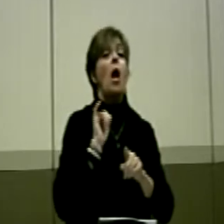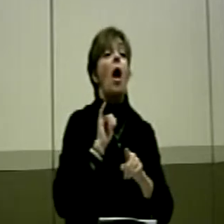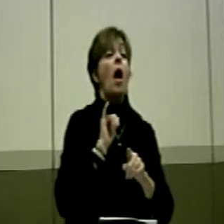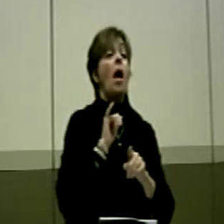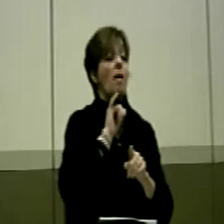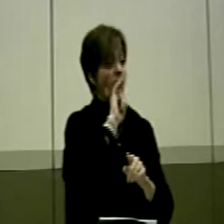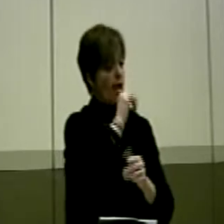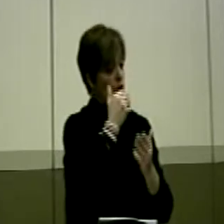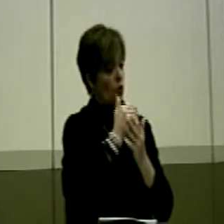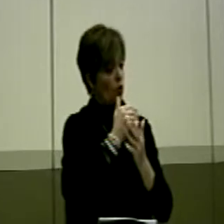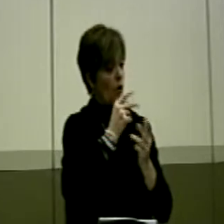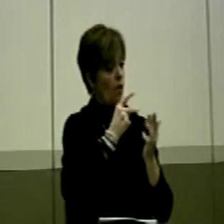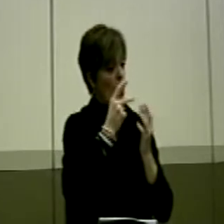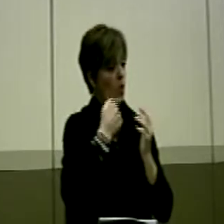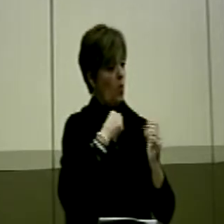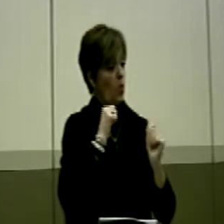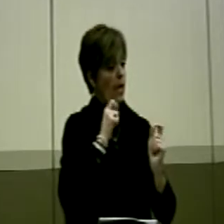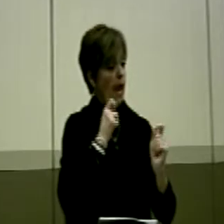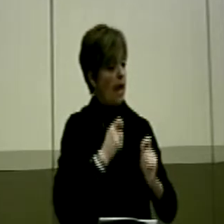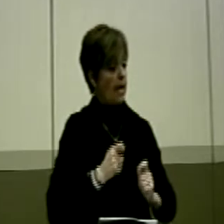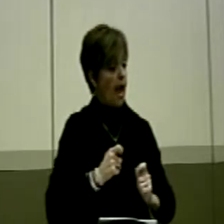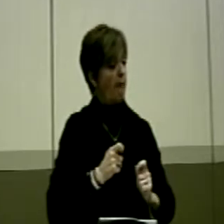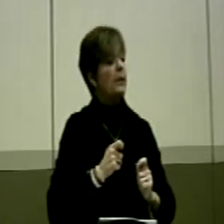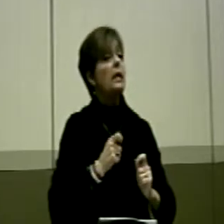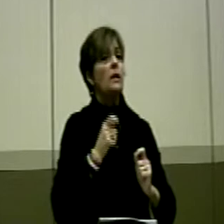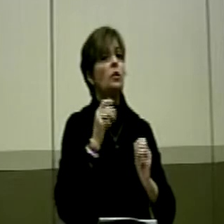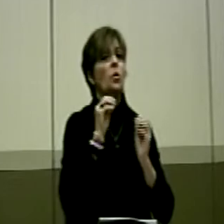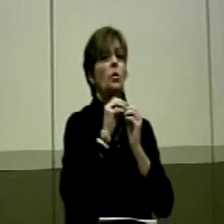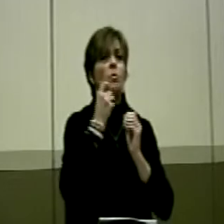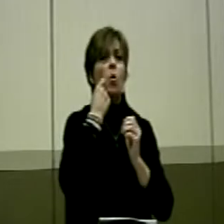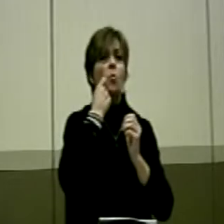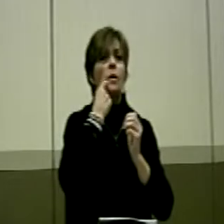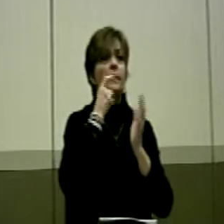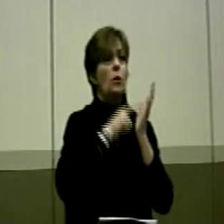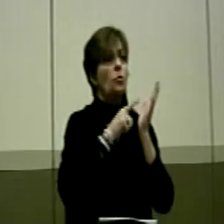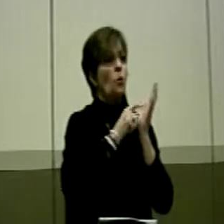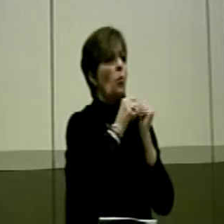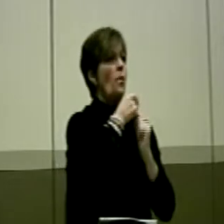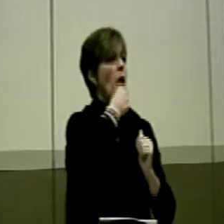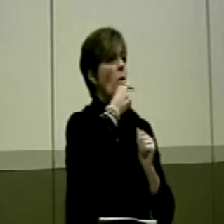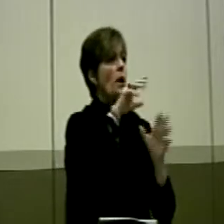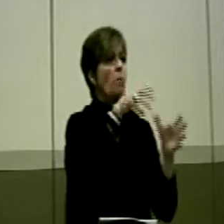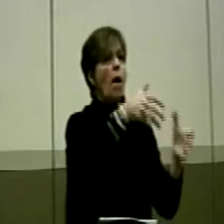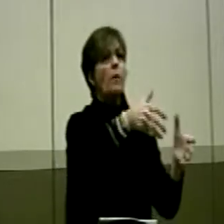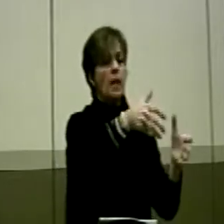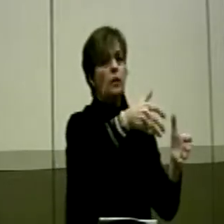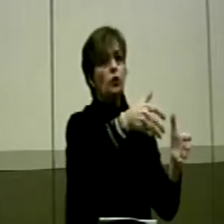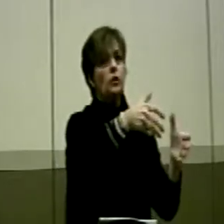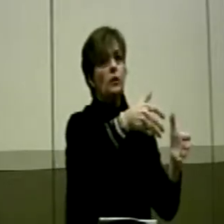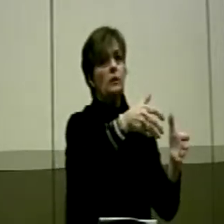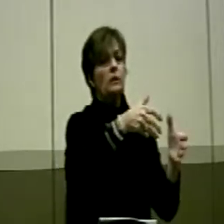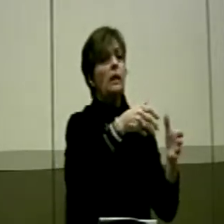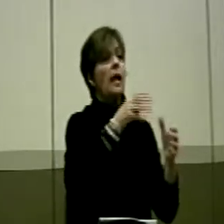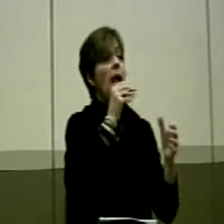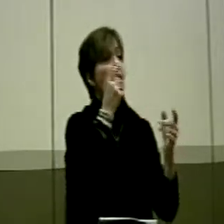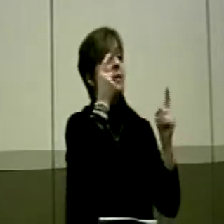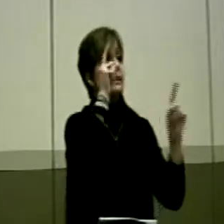research, more recent research that's been with the hearing population, with the success of the paths.